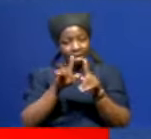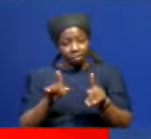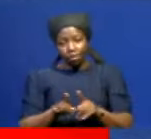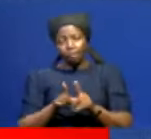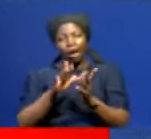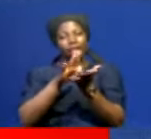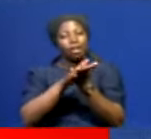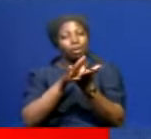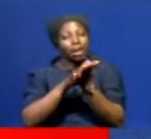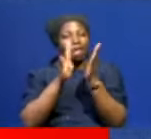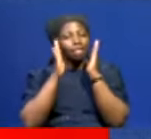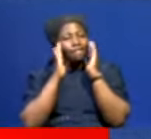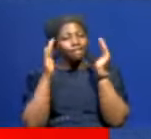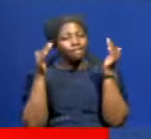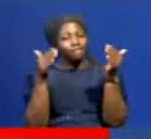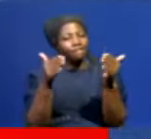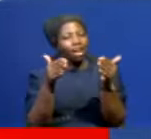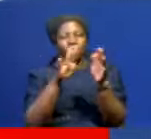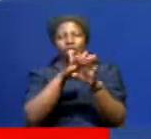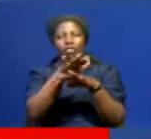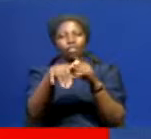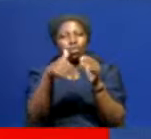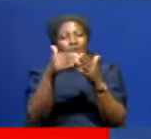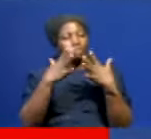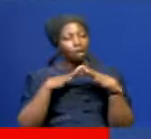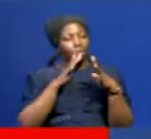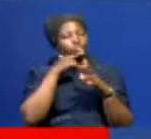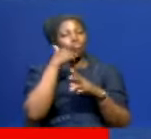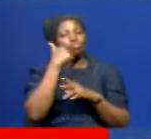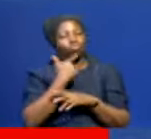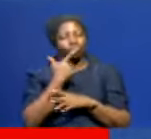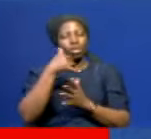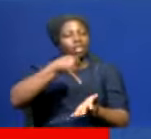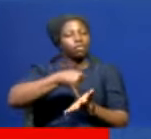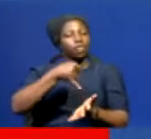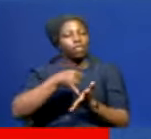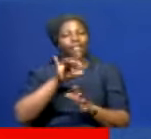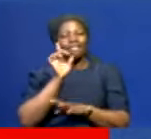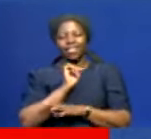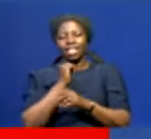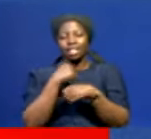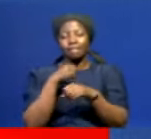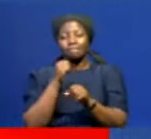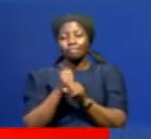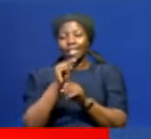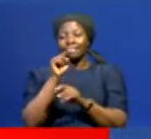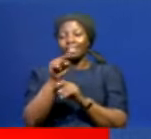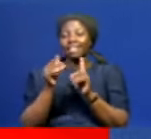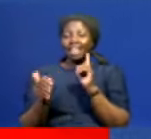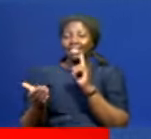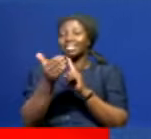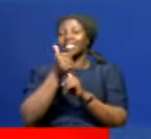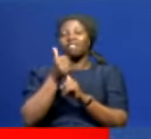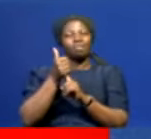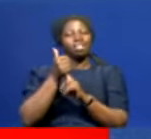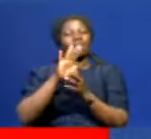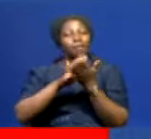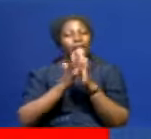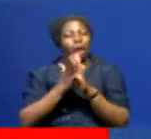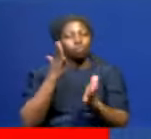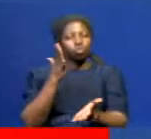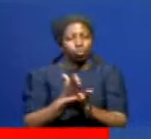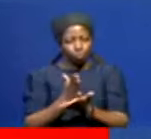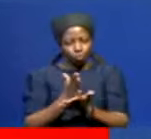of everyone who has been involved in making this milestone a reality.